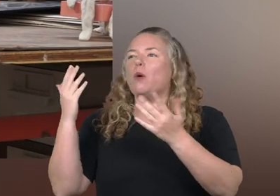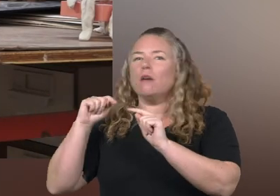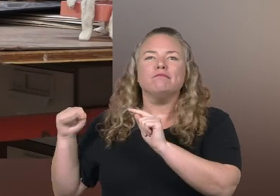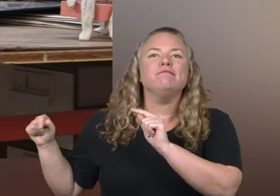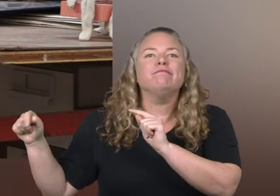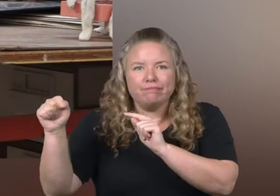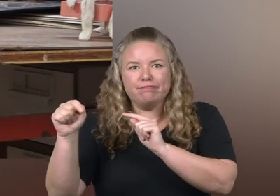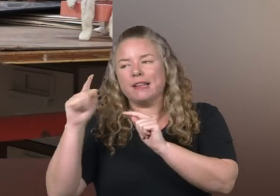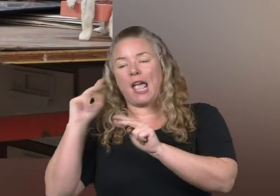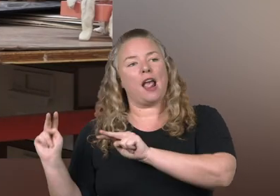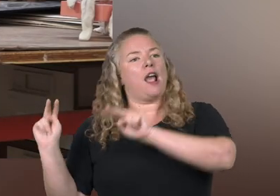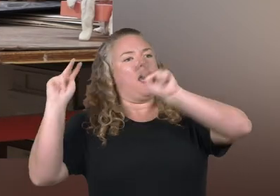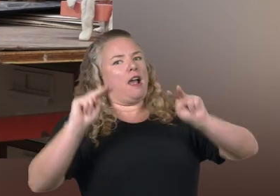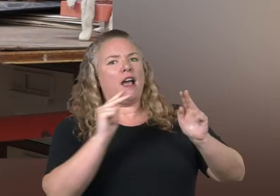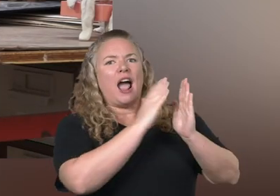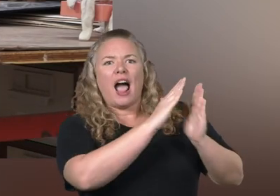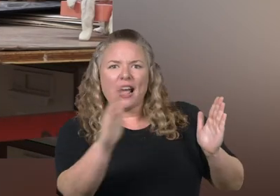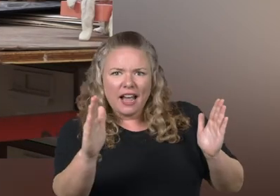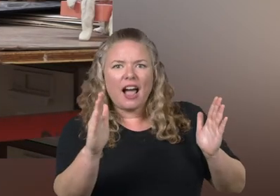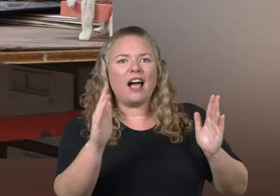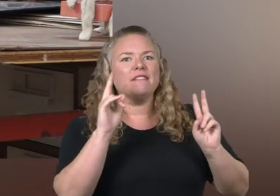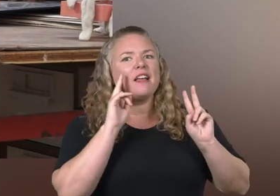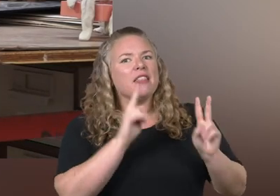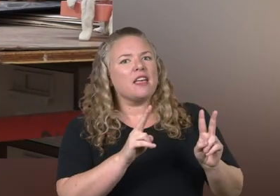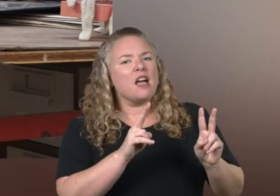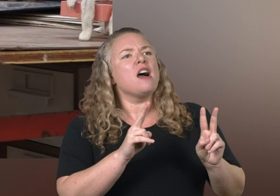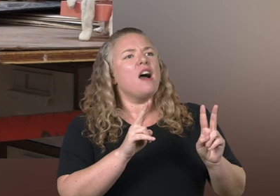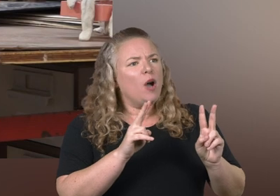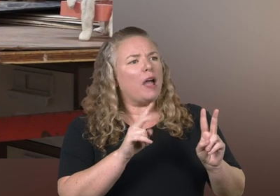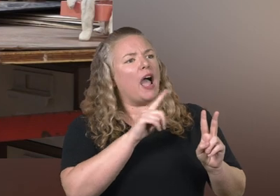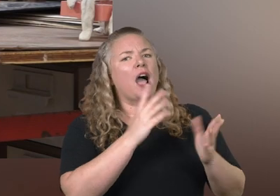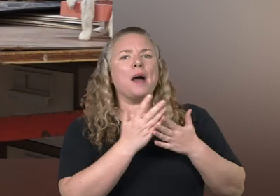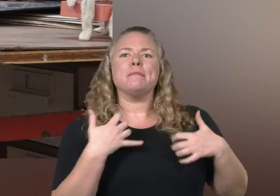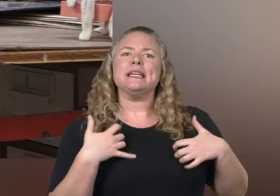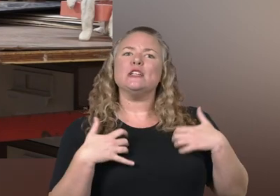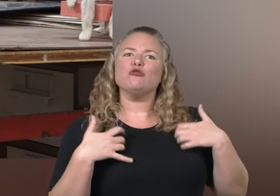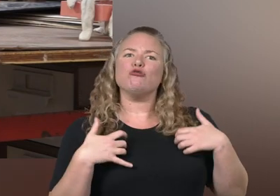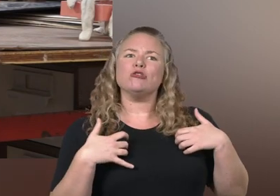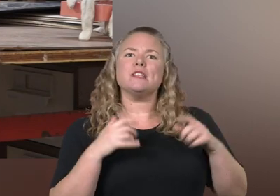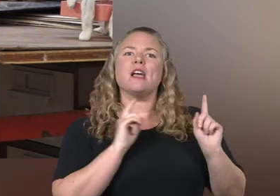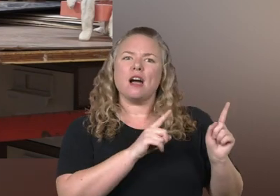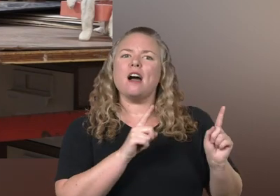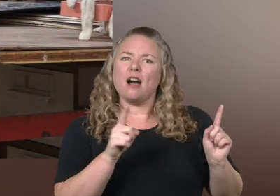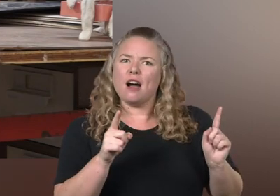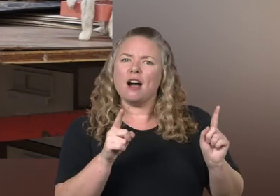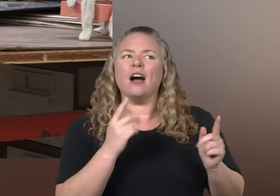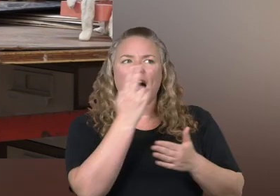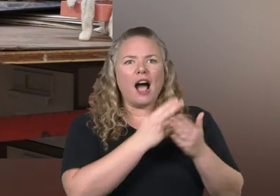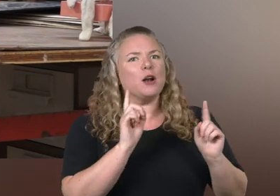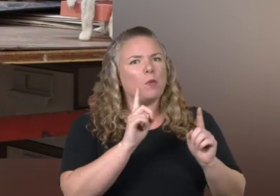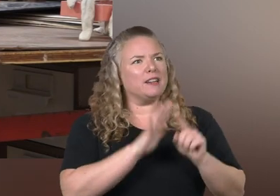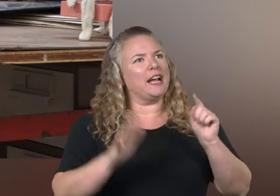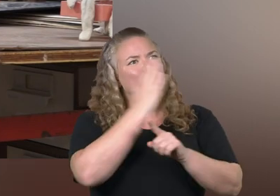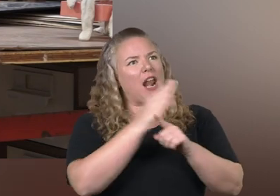it is can look at that work and see it in the National Archive. And then the curators can look and